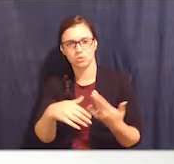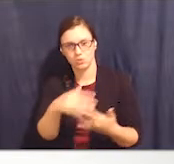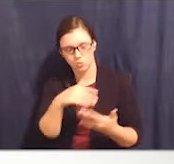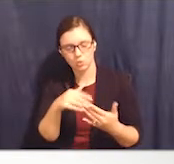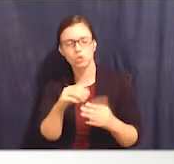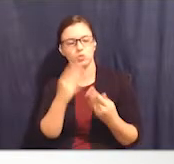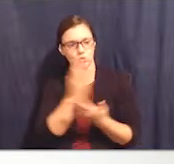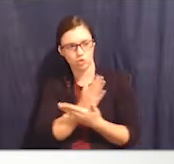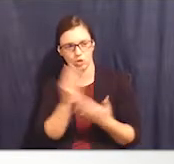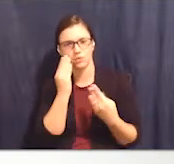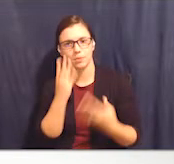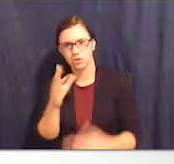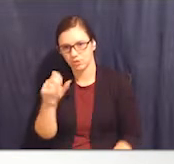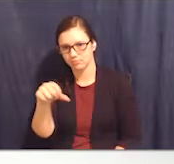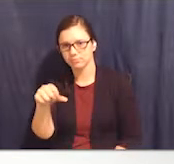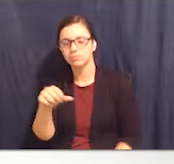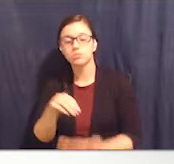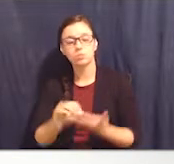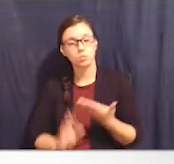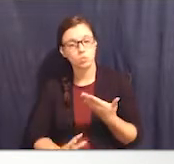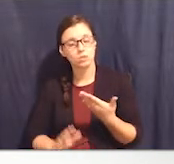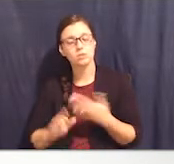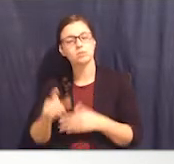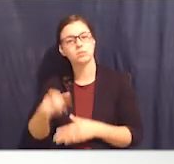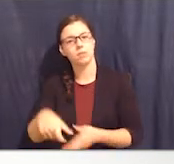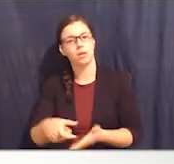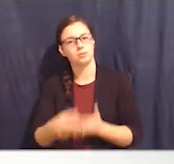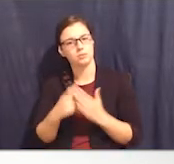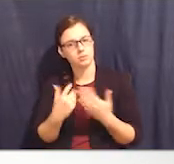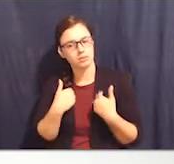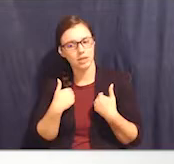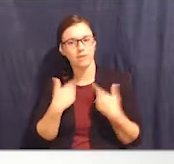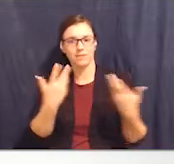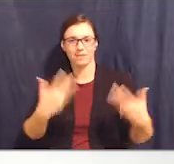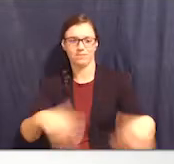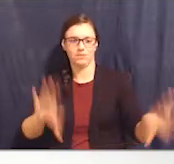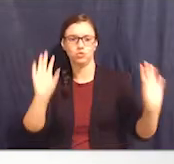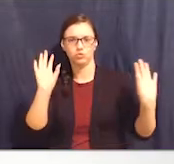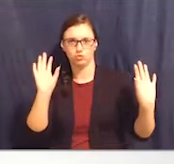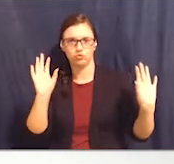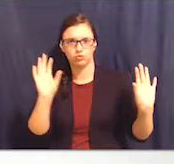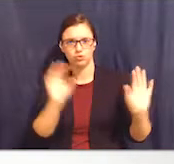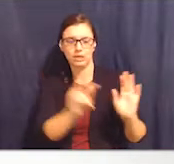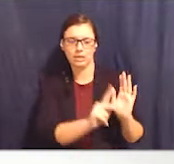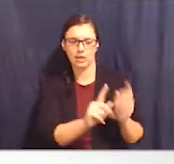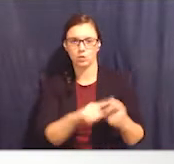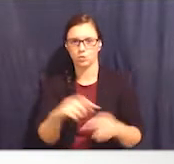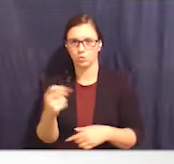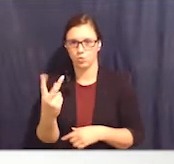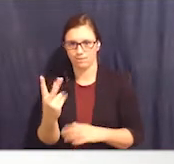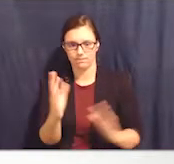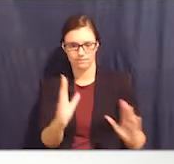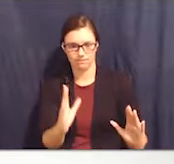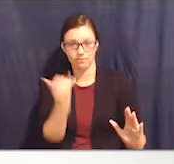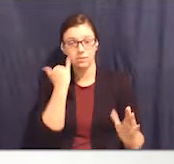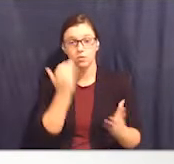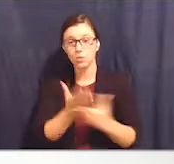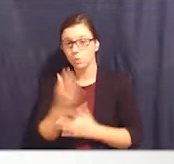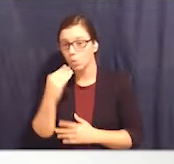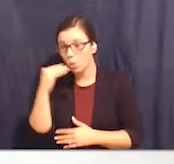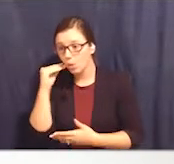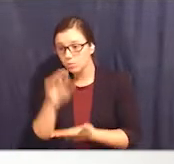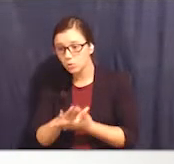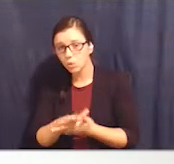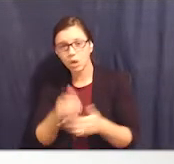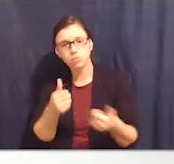well, I thought the next slide would share that they meet the federal guidelines for a student with intellectual disabilities.